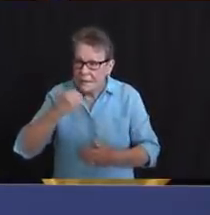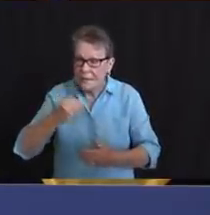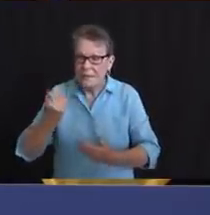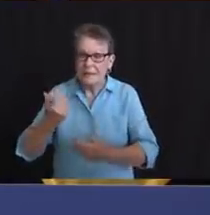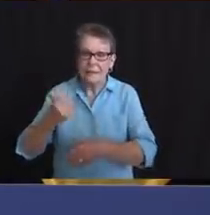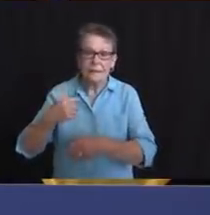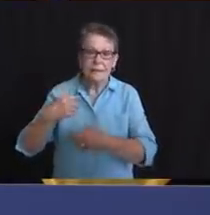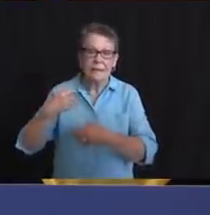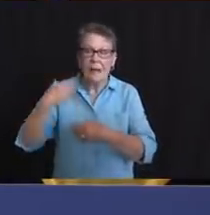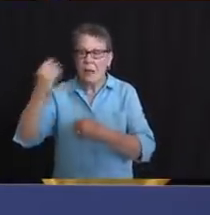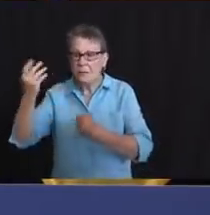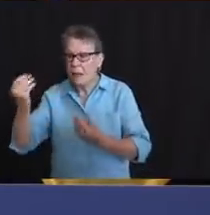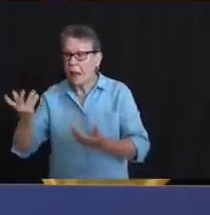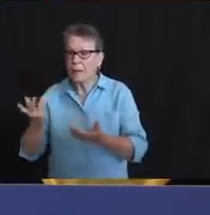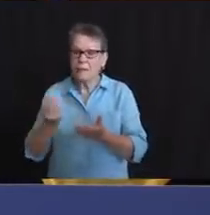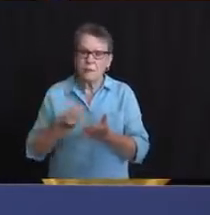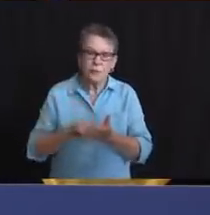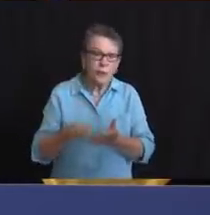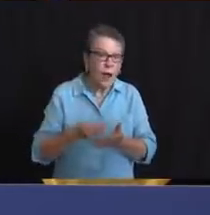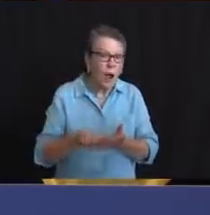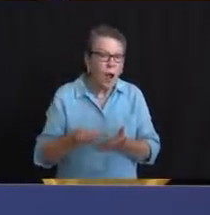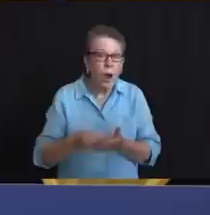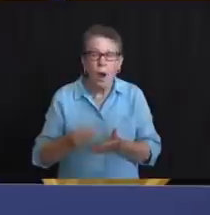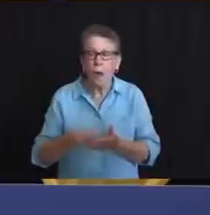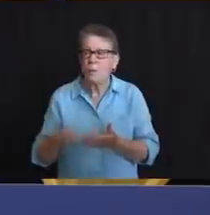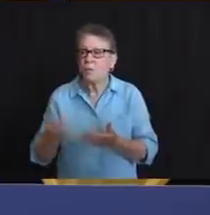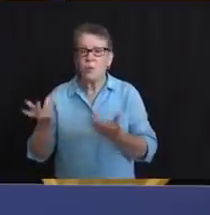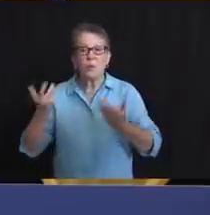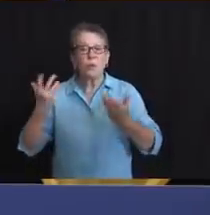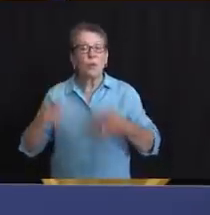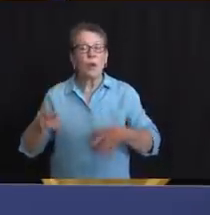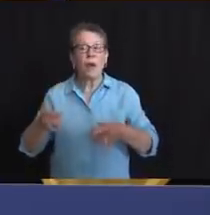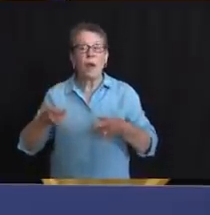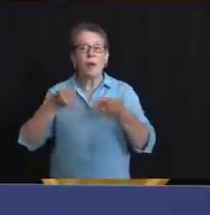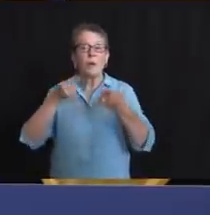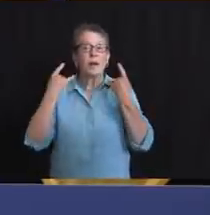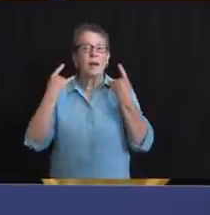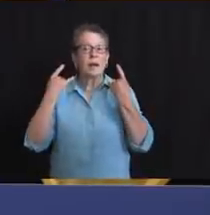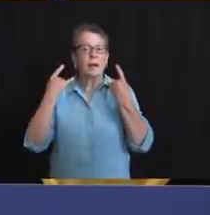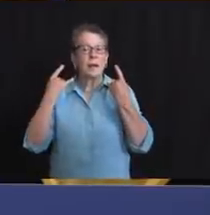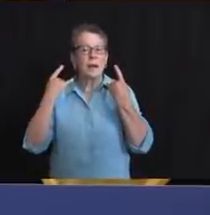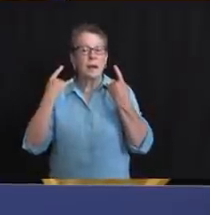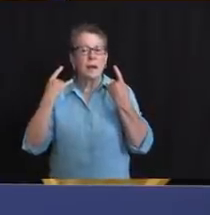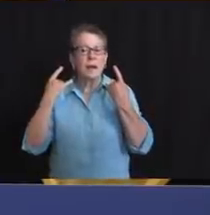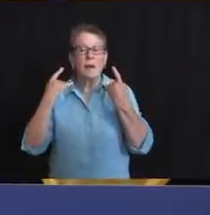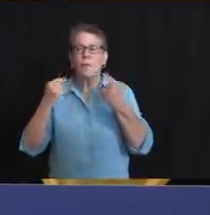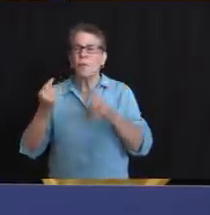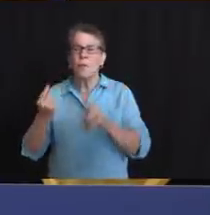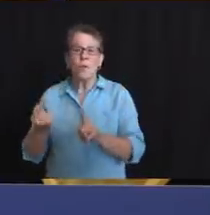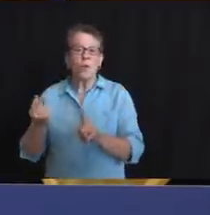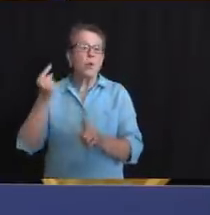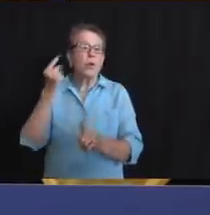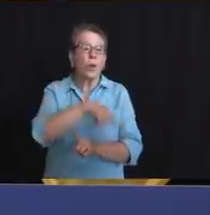a mask, is going to be going across the Delaware or the Hudson. And so that